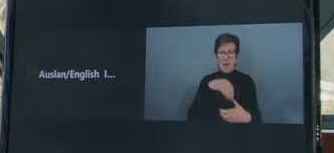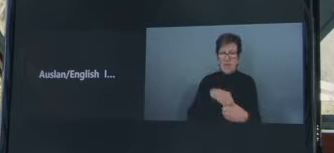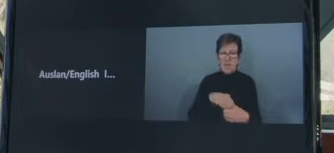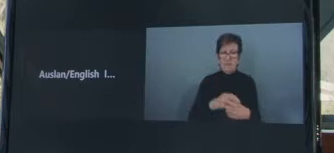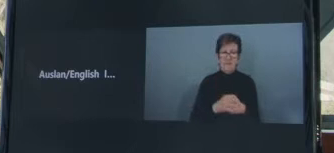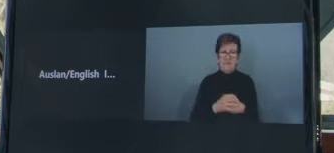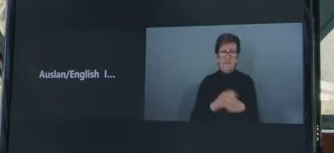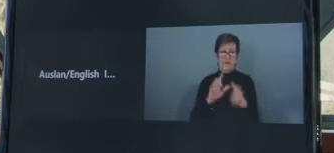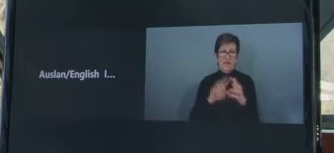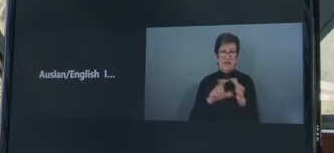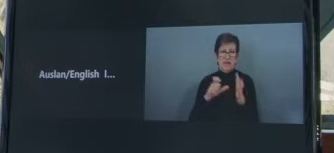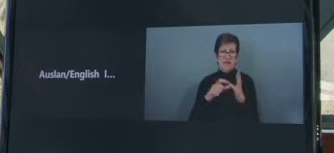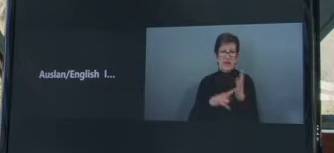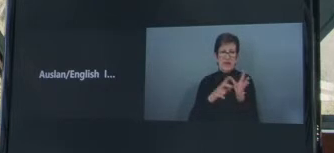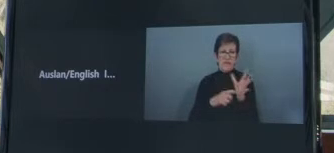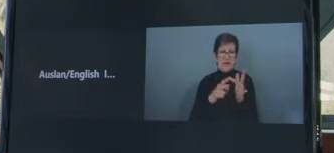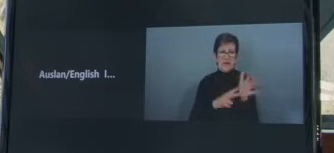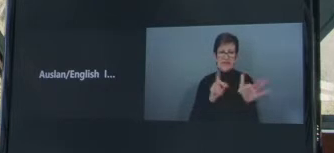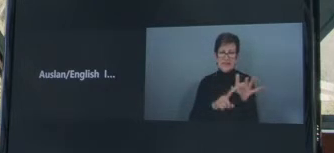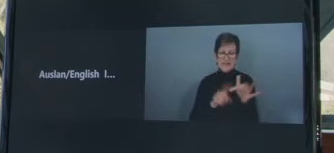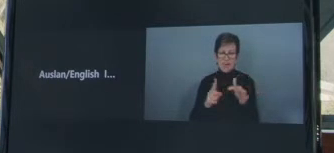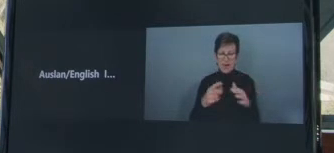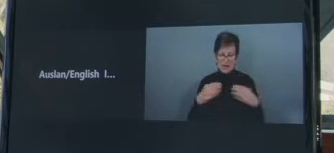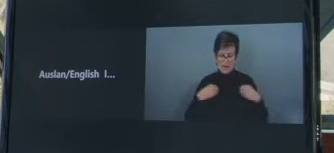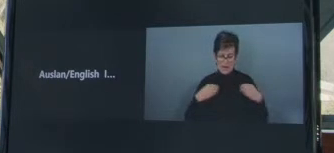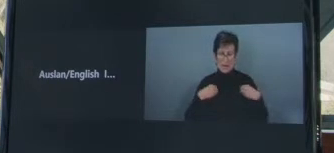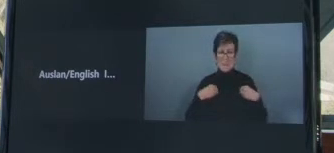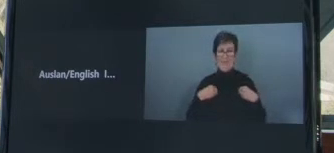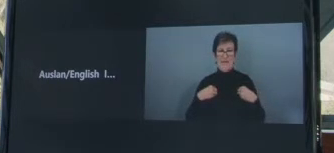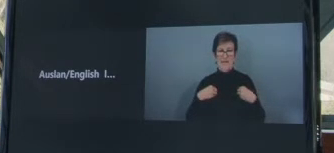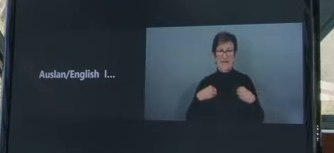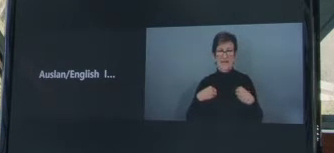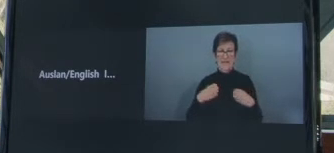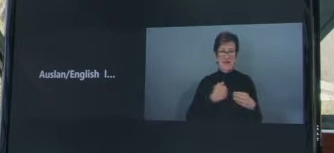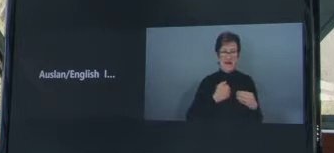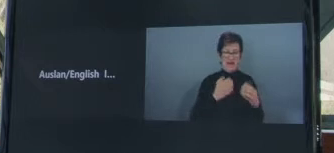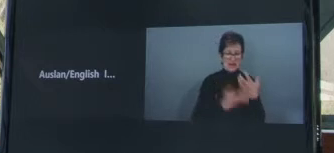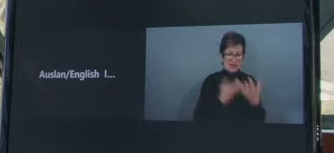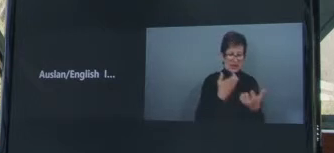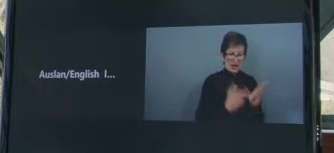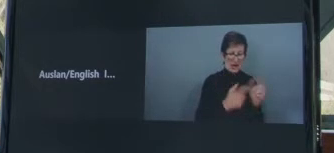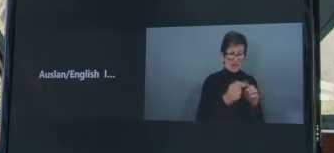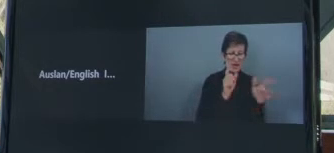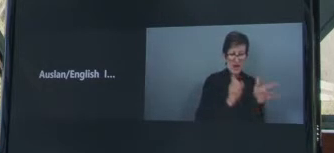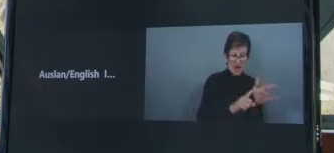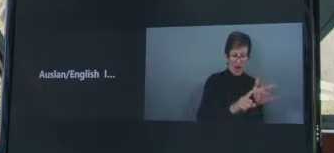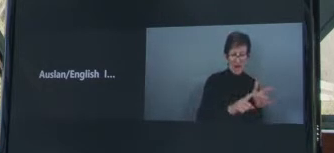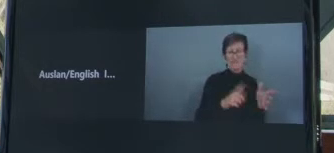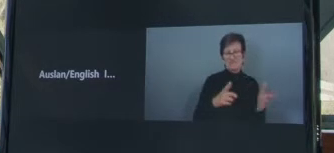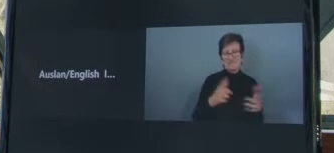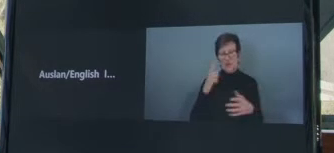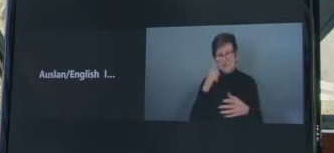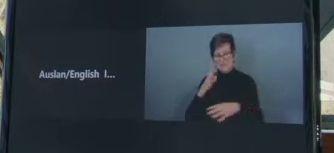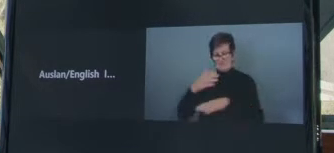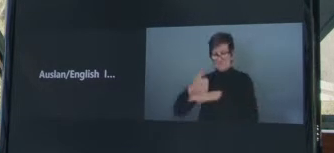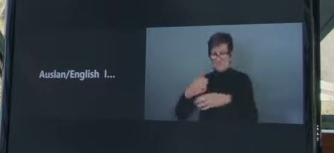Ecovative was a company that came out of my university, RPI, where I did my studies, and they were the first, and they still remain